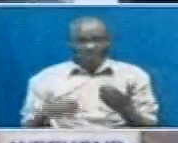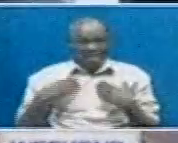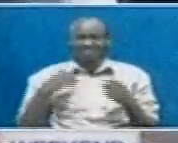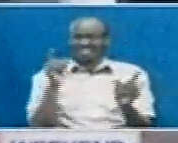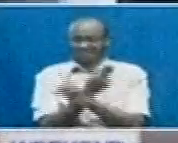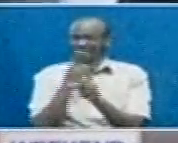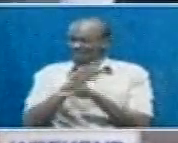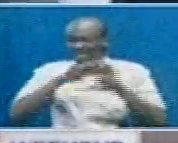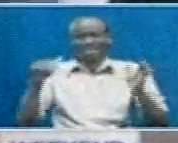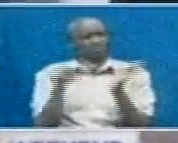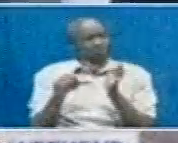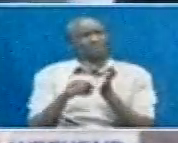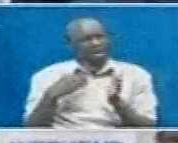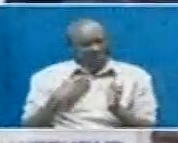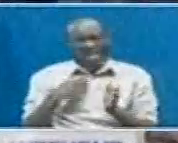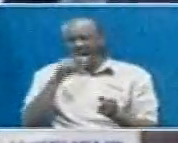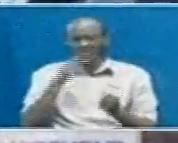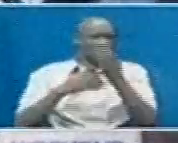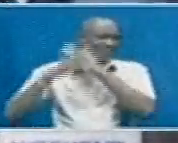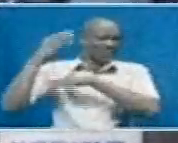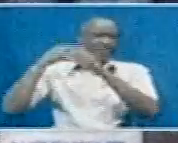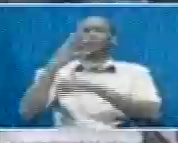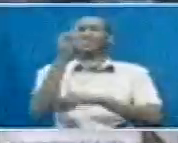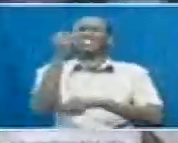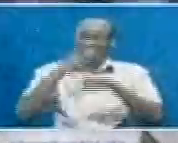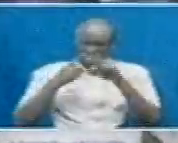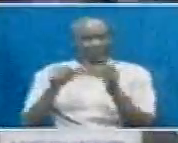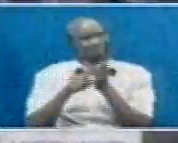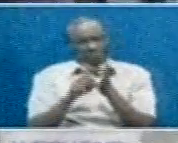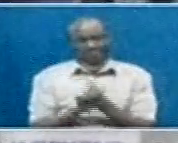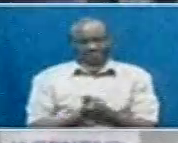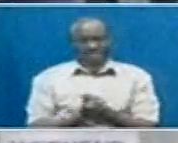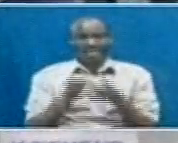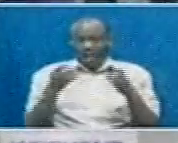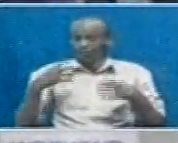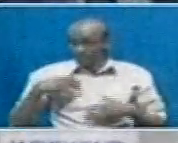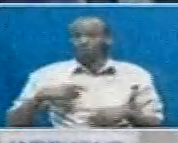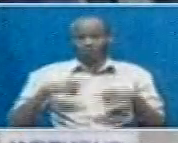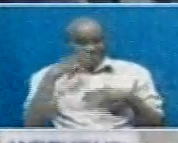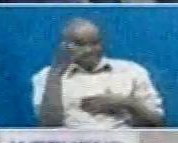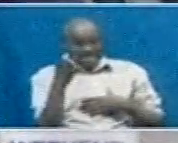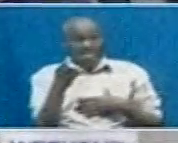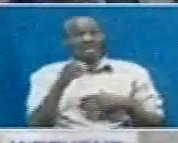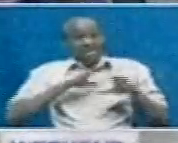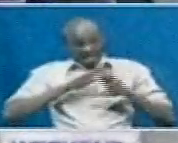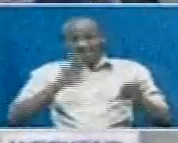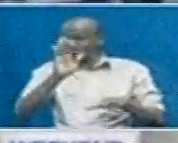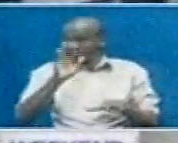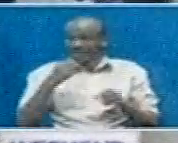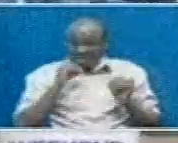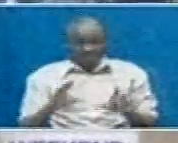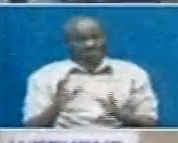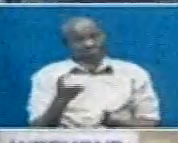numerous land disputes, some dating back 40 years. The number of squatters and landless residents has also been on the